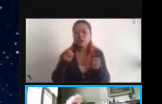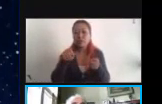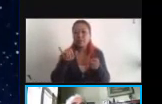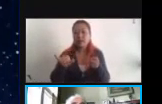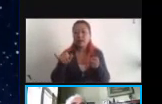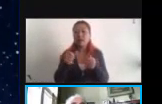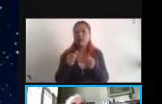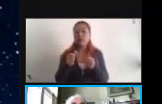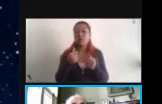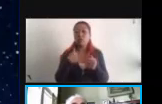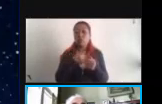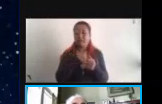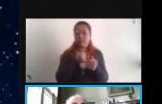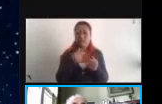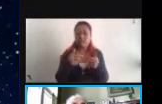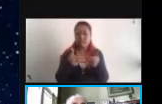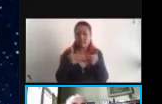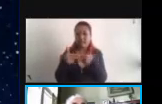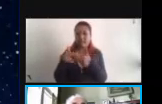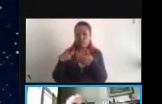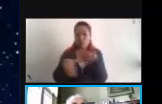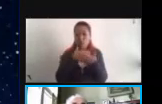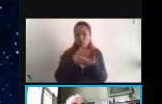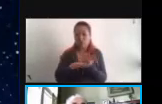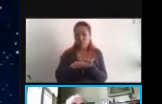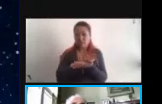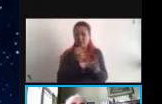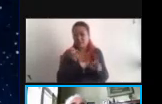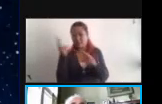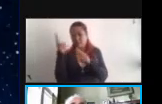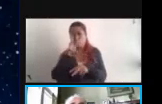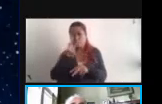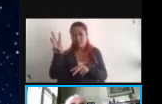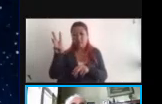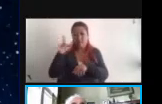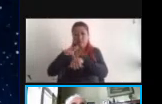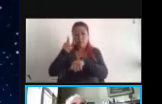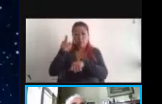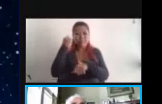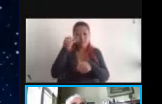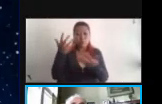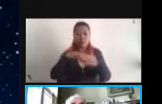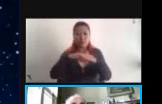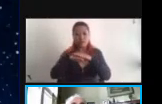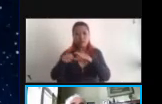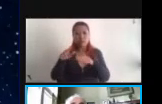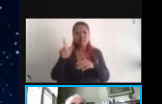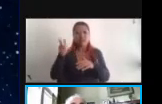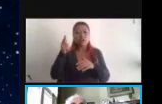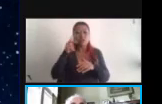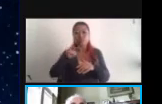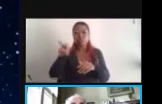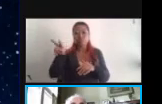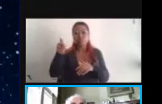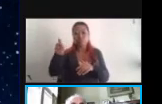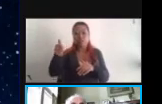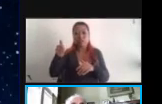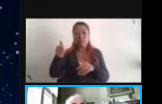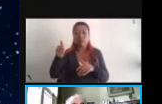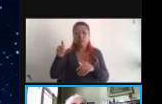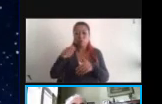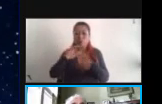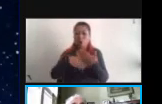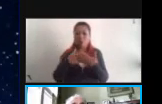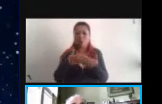public website. So if you want to access these documents, take a look at them, and for your own use, they're all publicly available on that